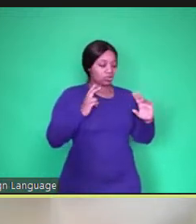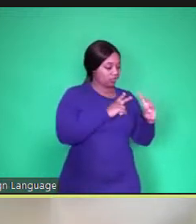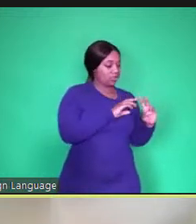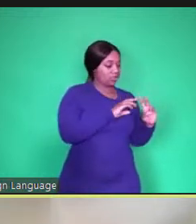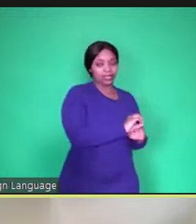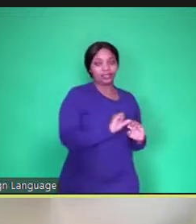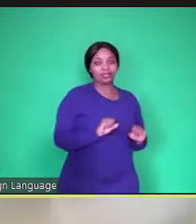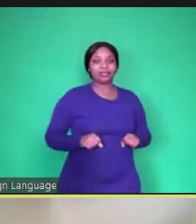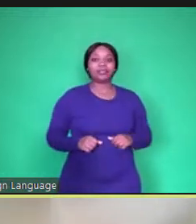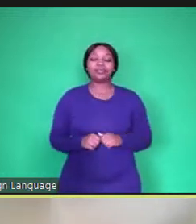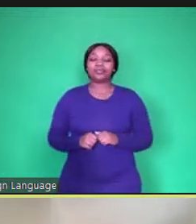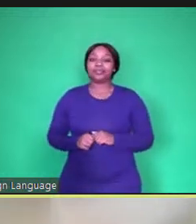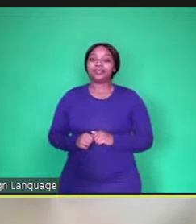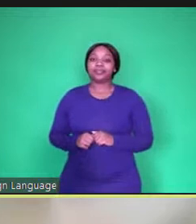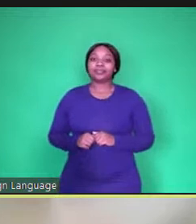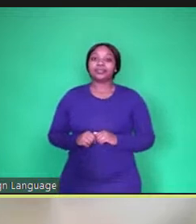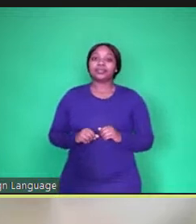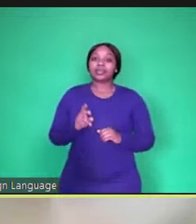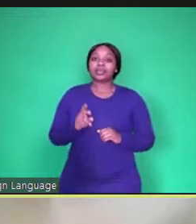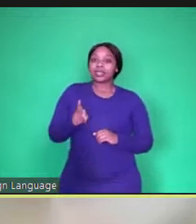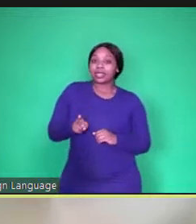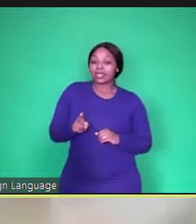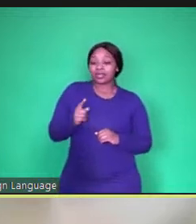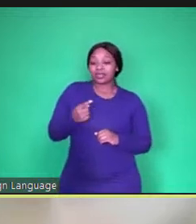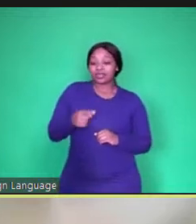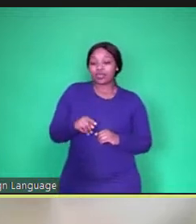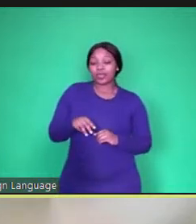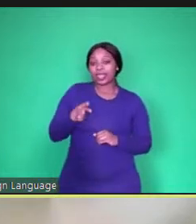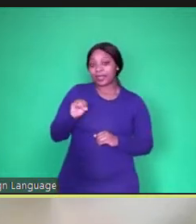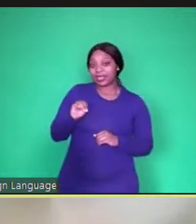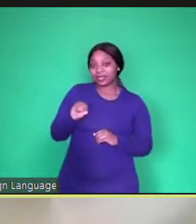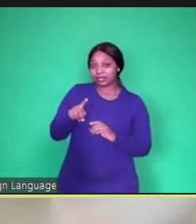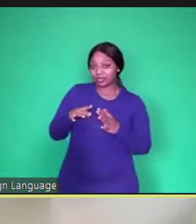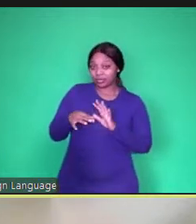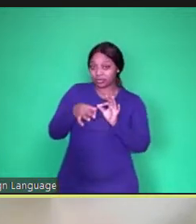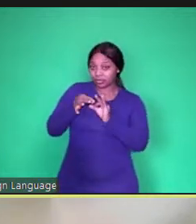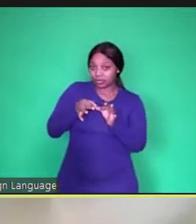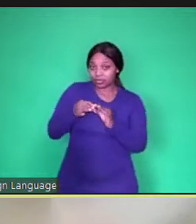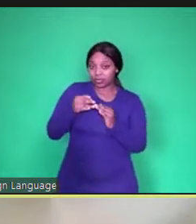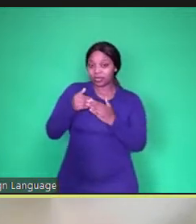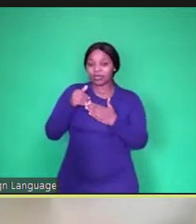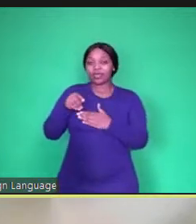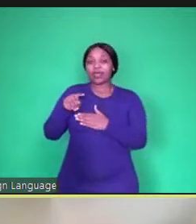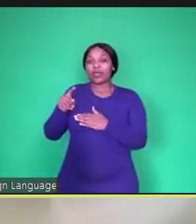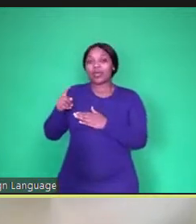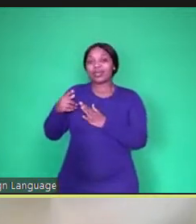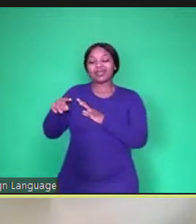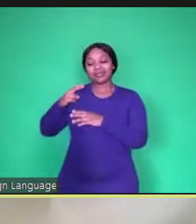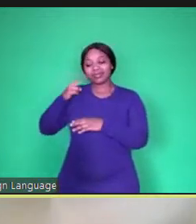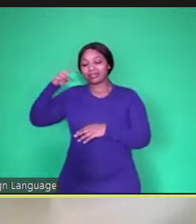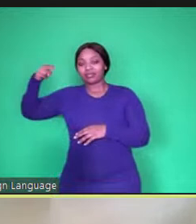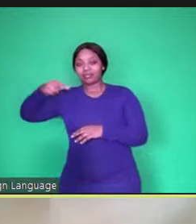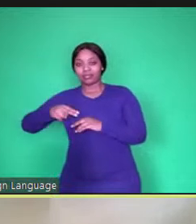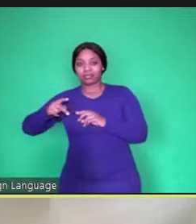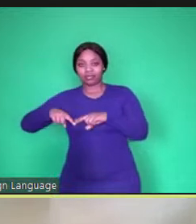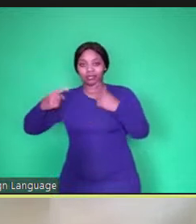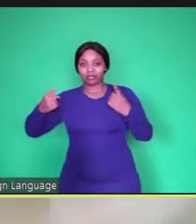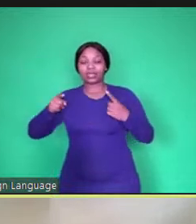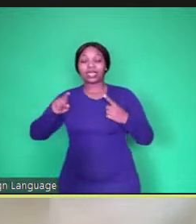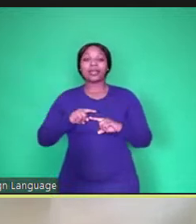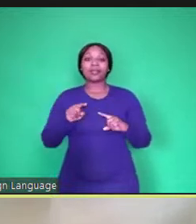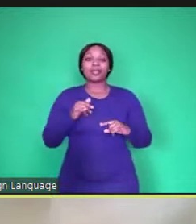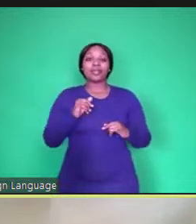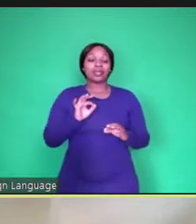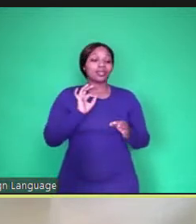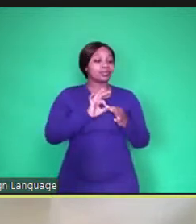Again, in terms of like remittance, I think it was touched on earlier on by Mike, but in a different point, but specifically to Agincourt and the migrant